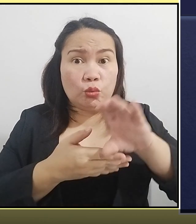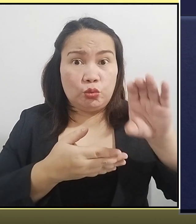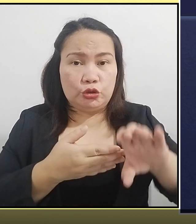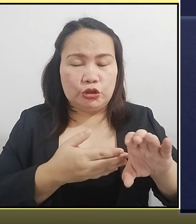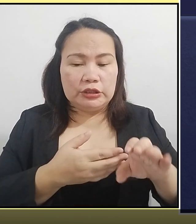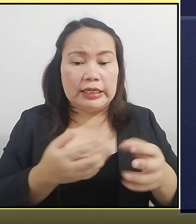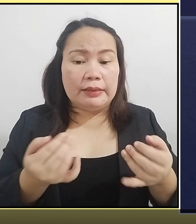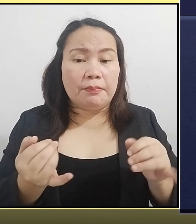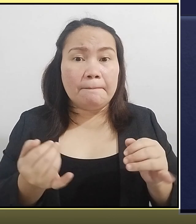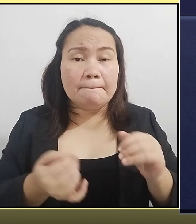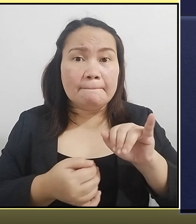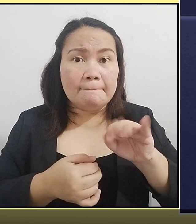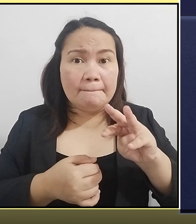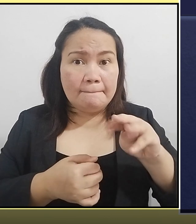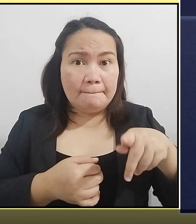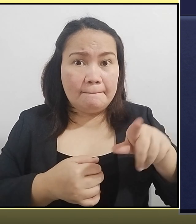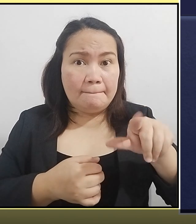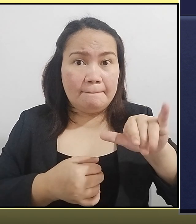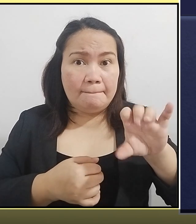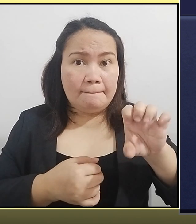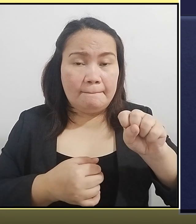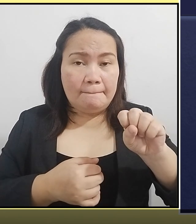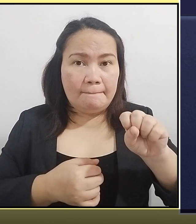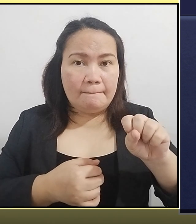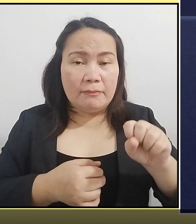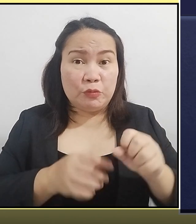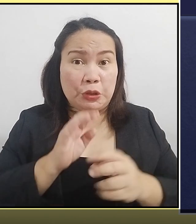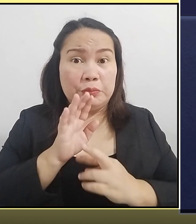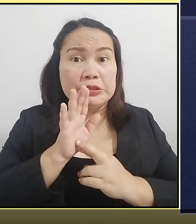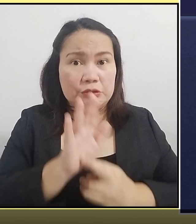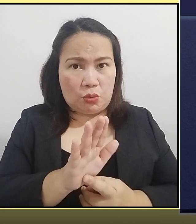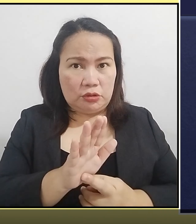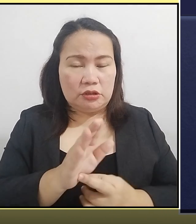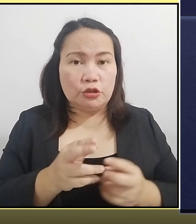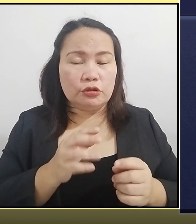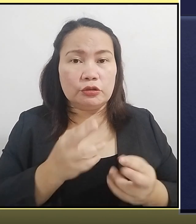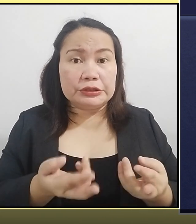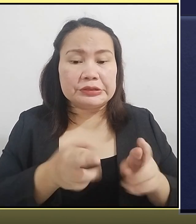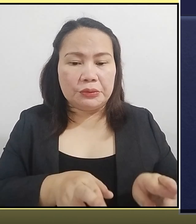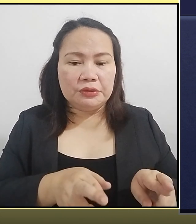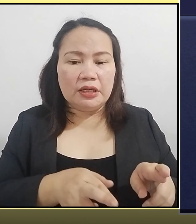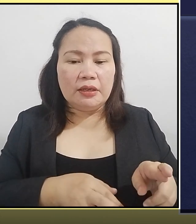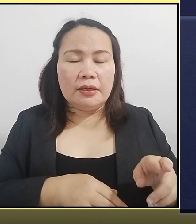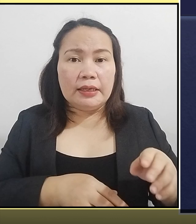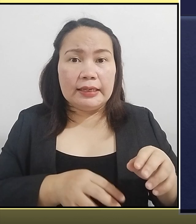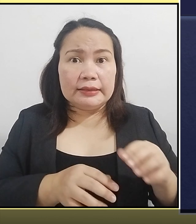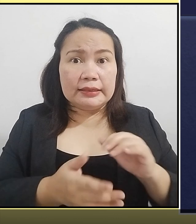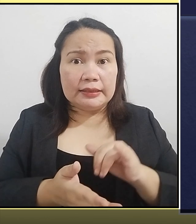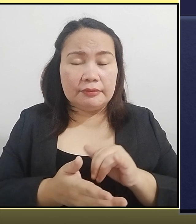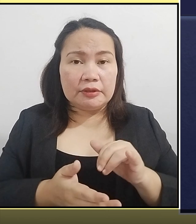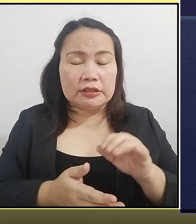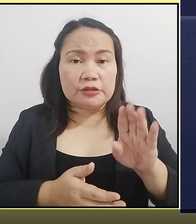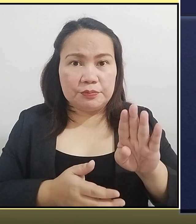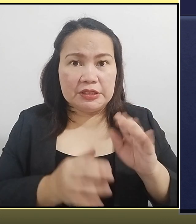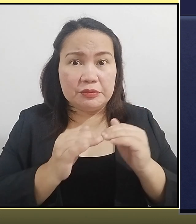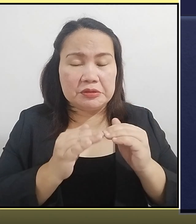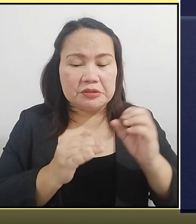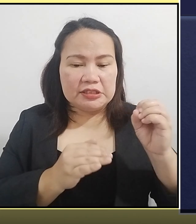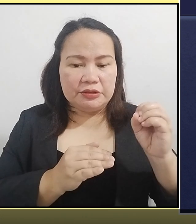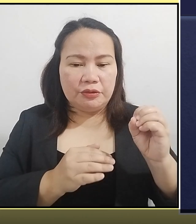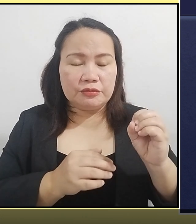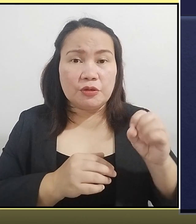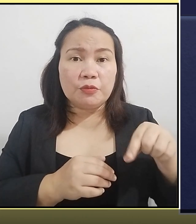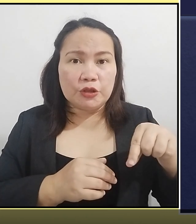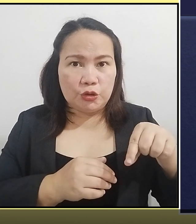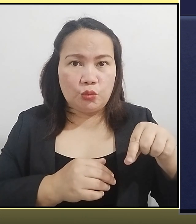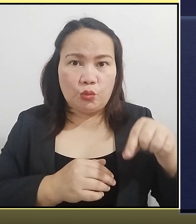So, kapag kinuha ko to, sinolve ko to, ito ang kalalabasan. B is equal to 0. So, ito ang magiging conclusion natin.